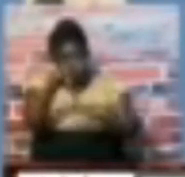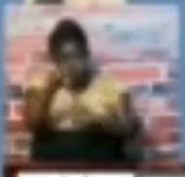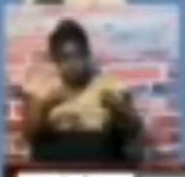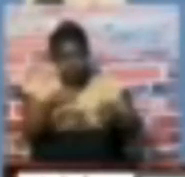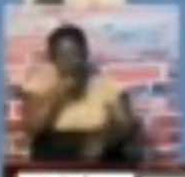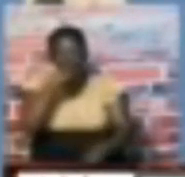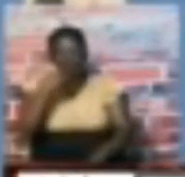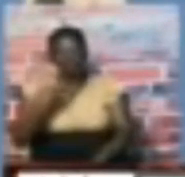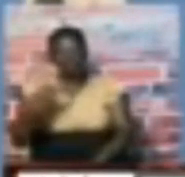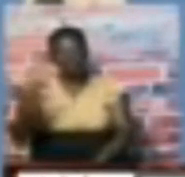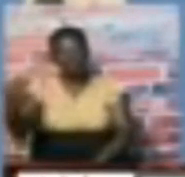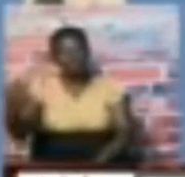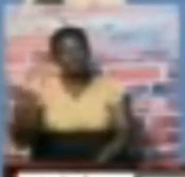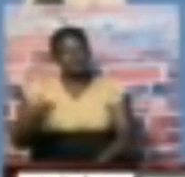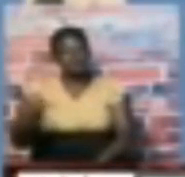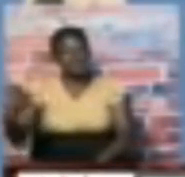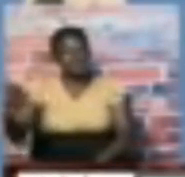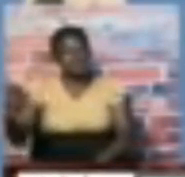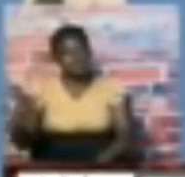the social distance.